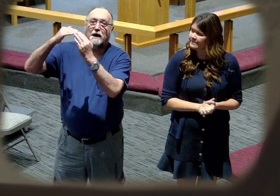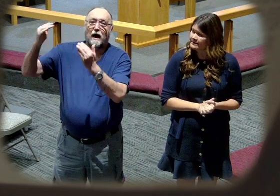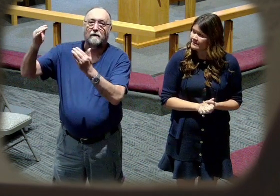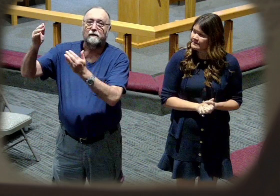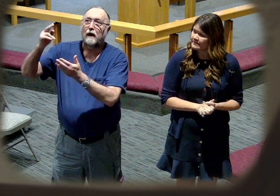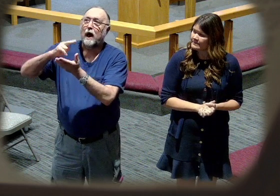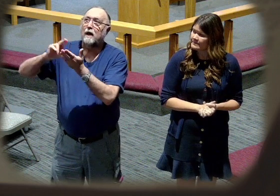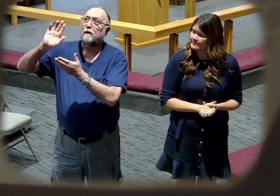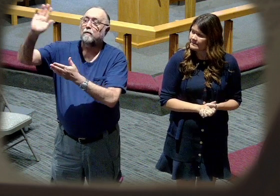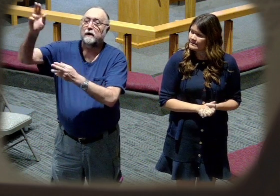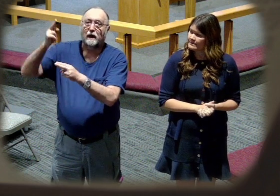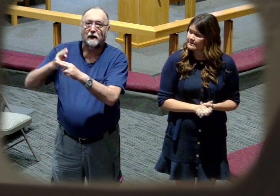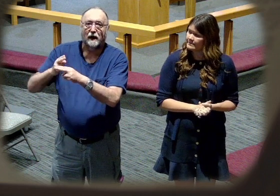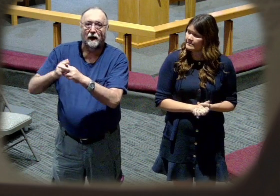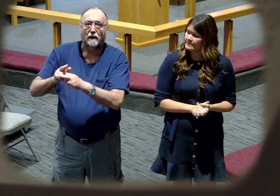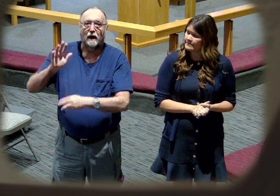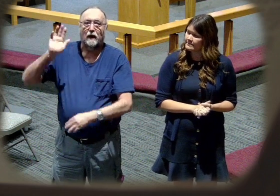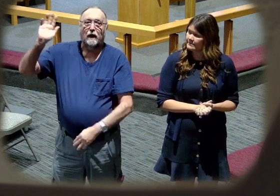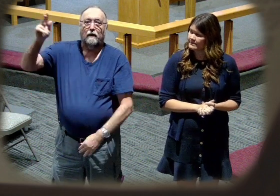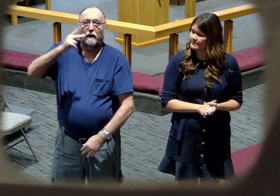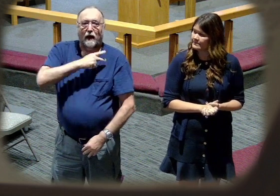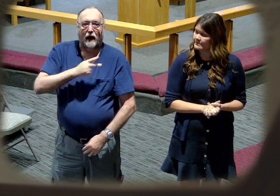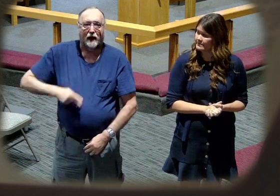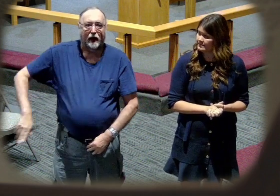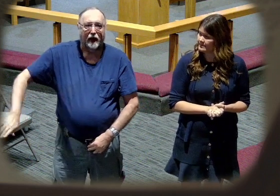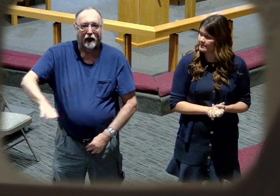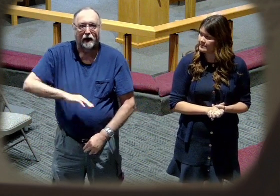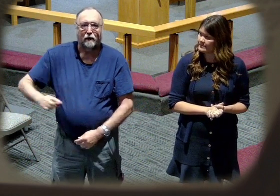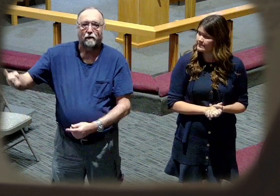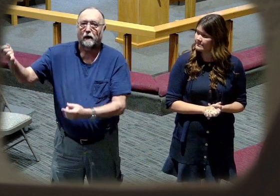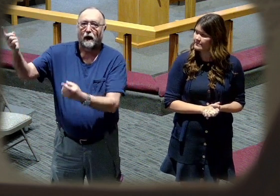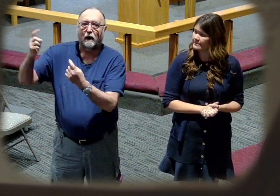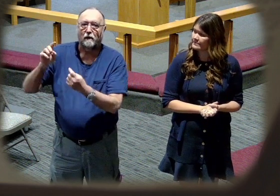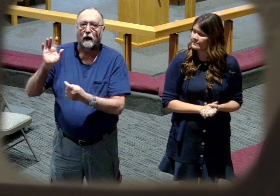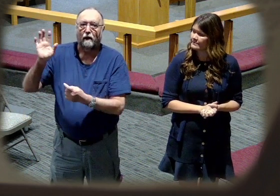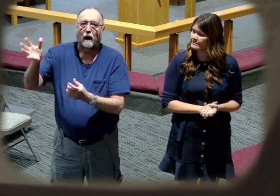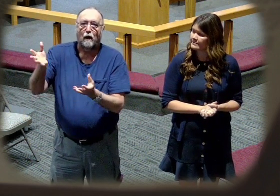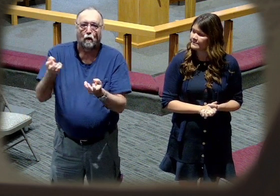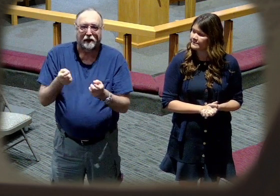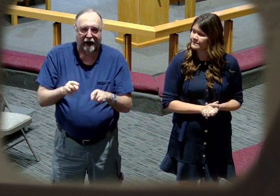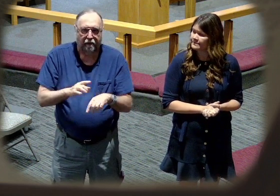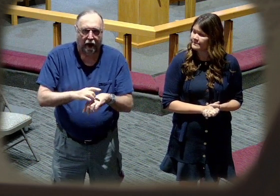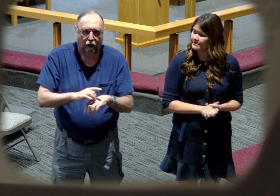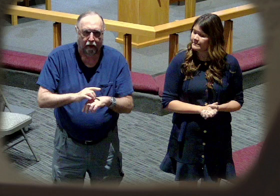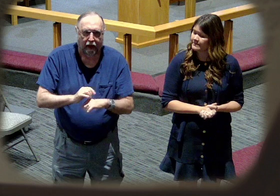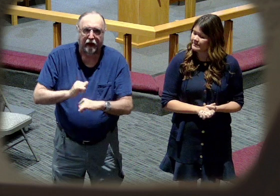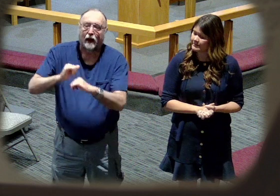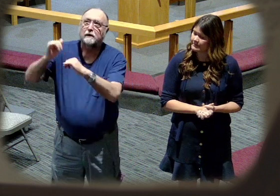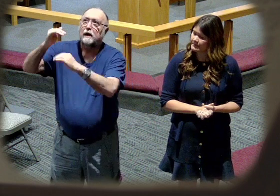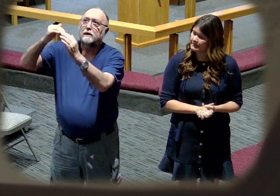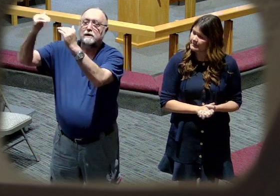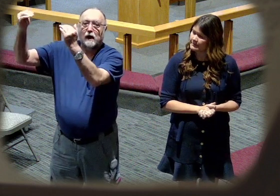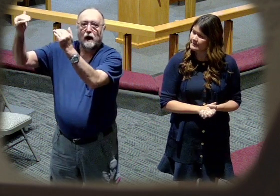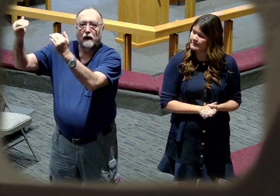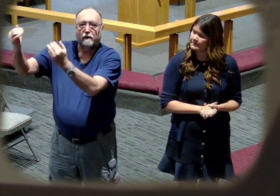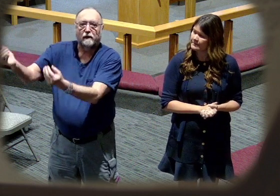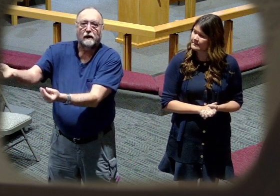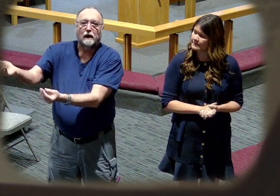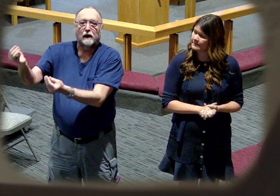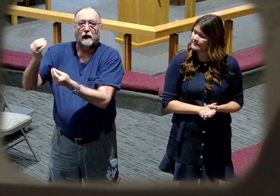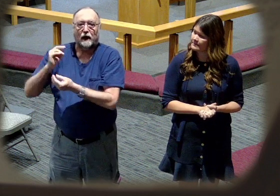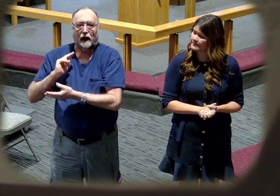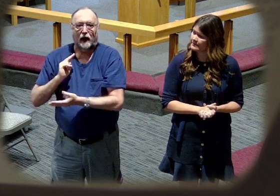heaven, hallowed be thy name. Thy kingdom come. Thy will be done on earth as it is in